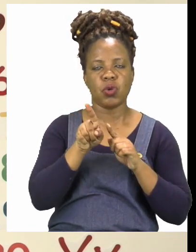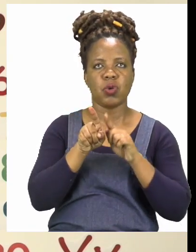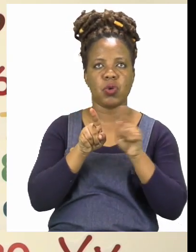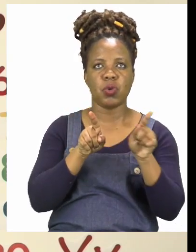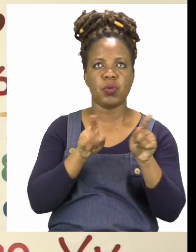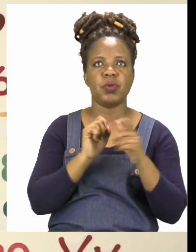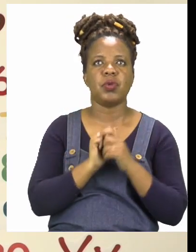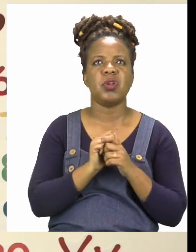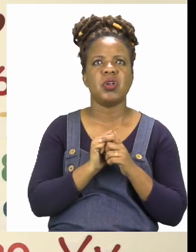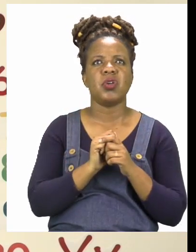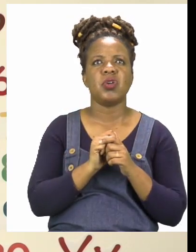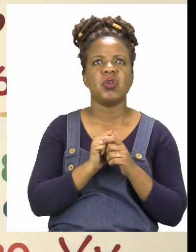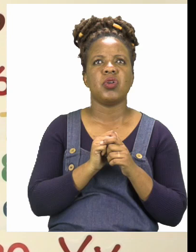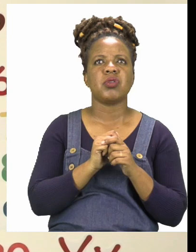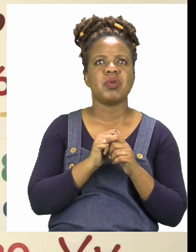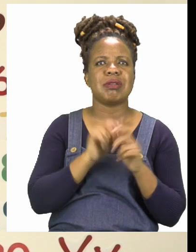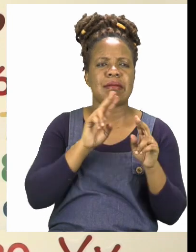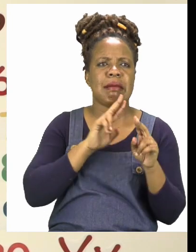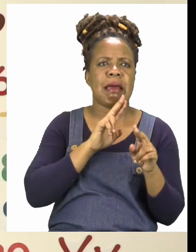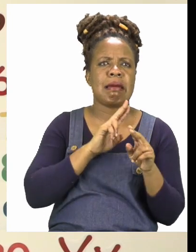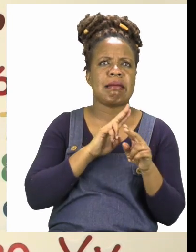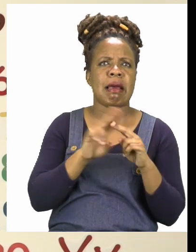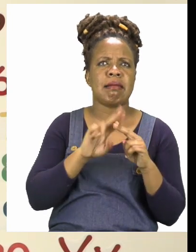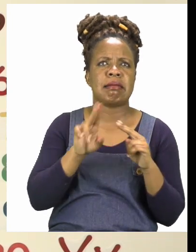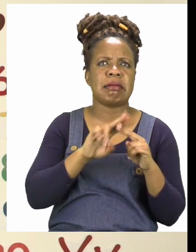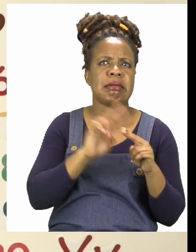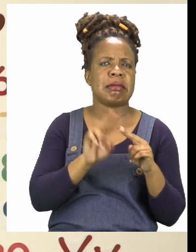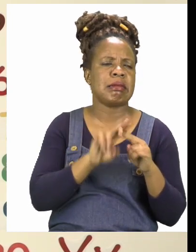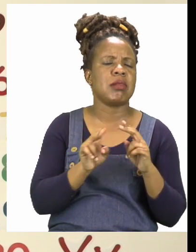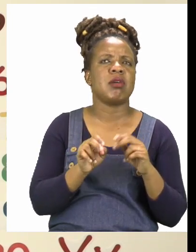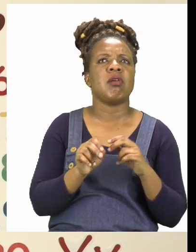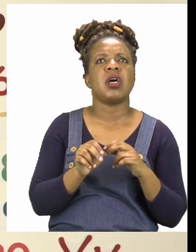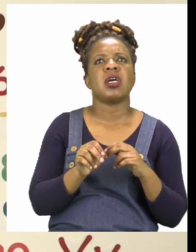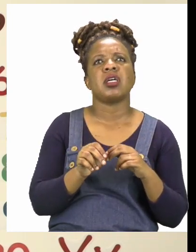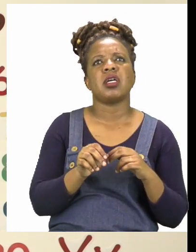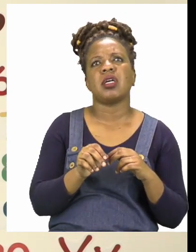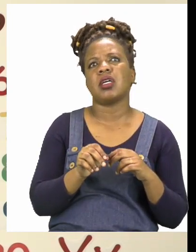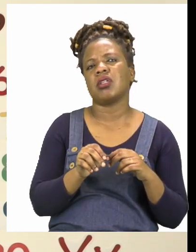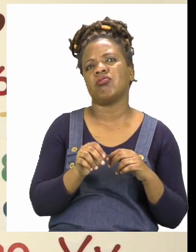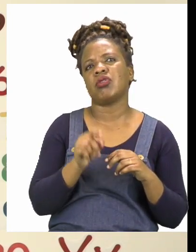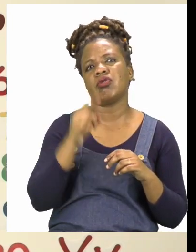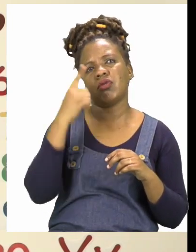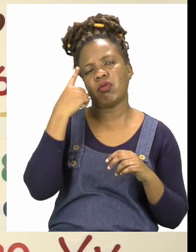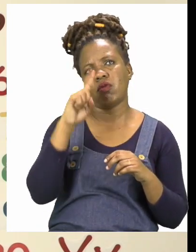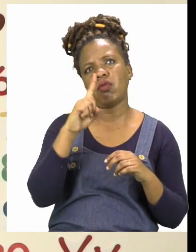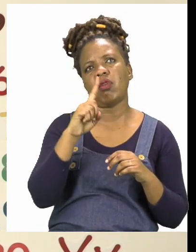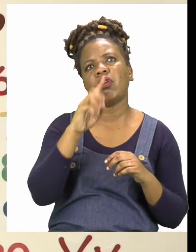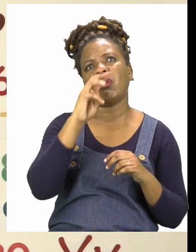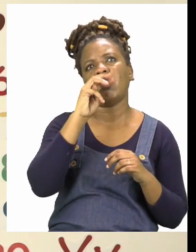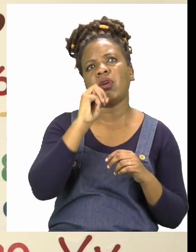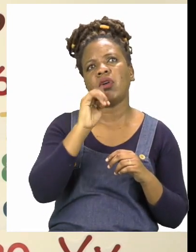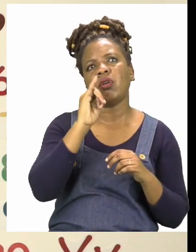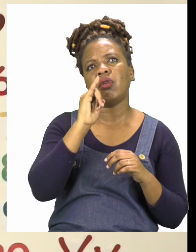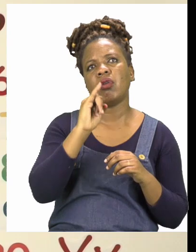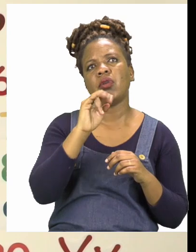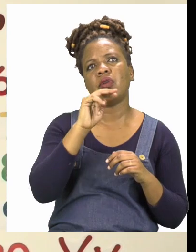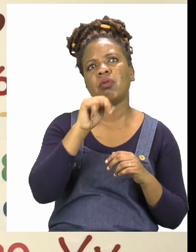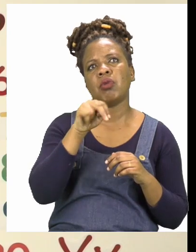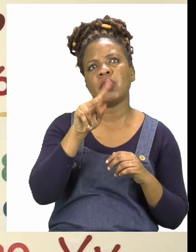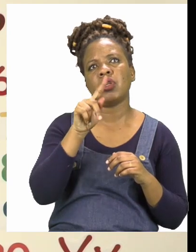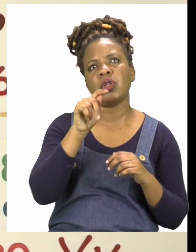that moves much quicker around the clock, going from 12 back round to